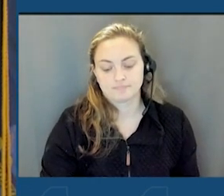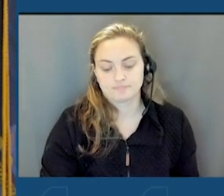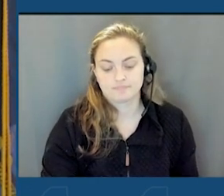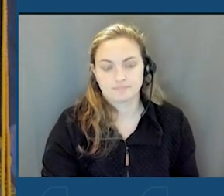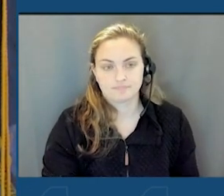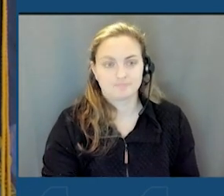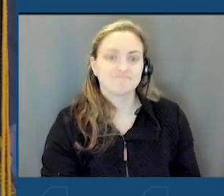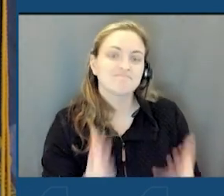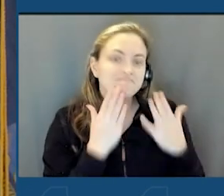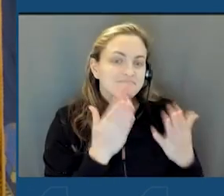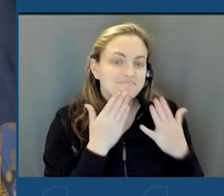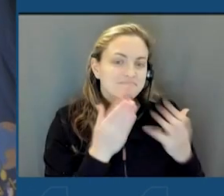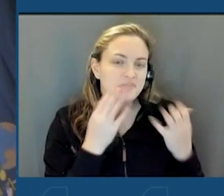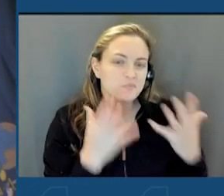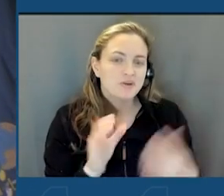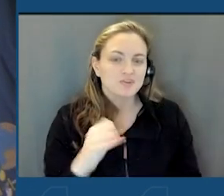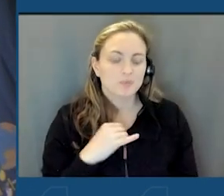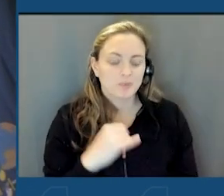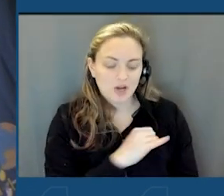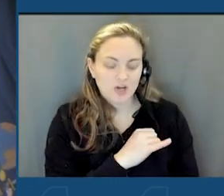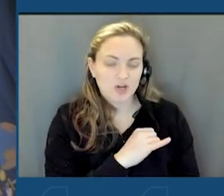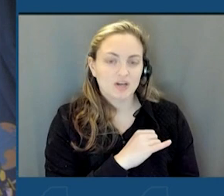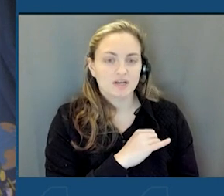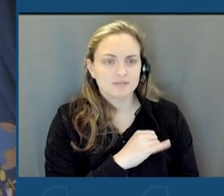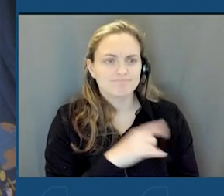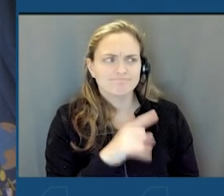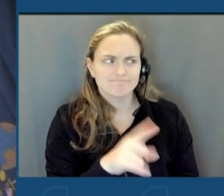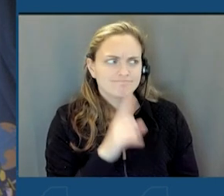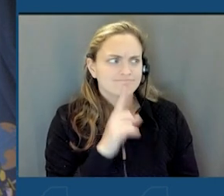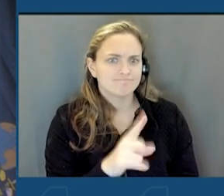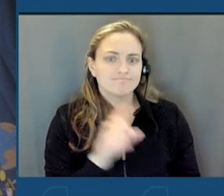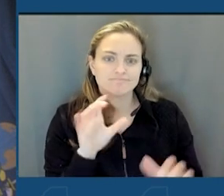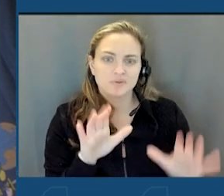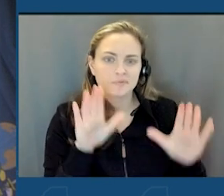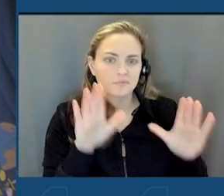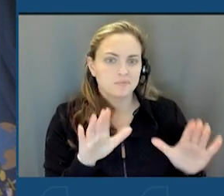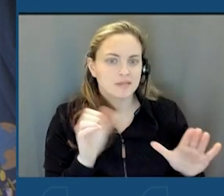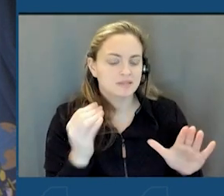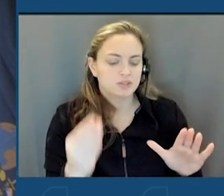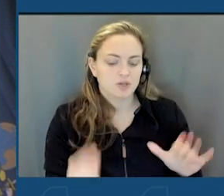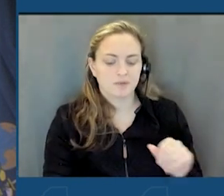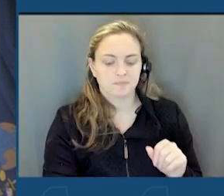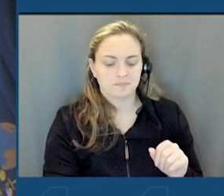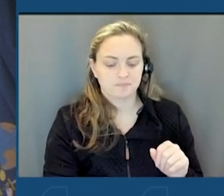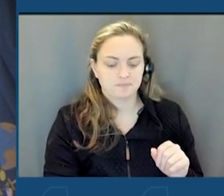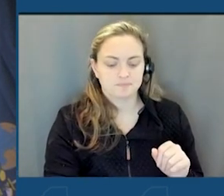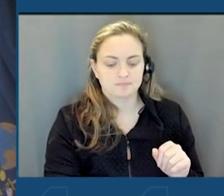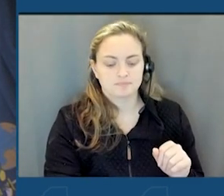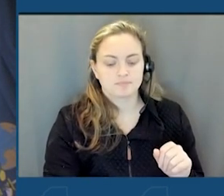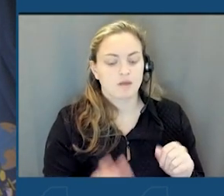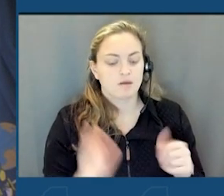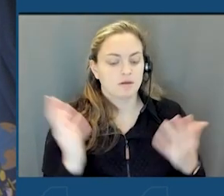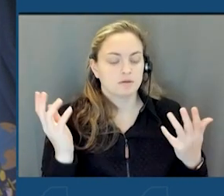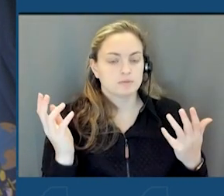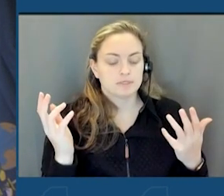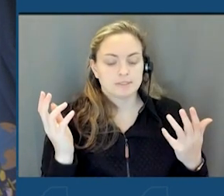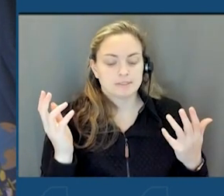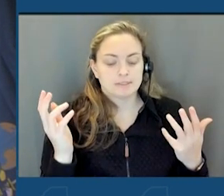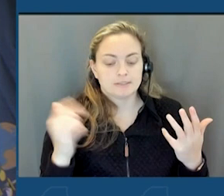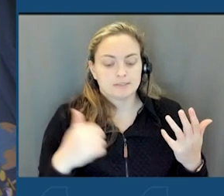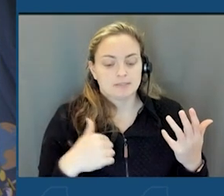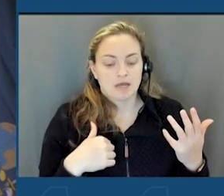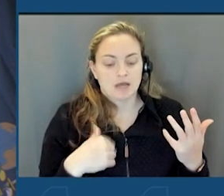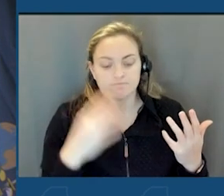Thank you very much, Mayor, and he really has done an extraordinary job here. I have to